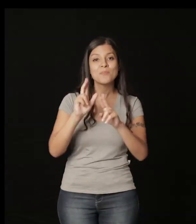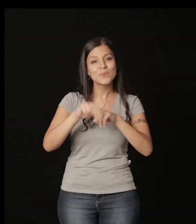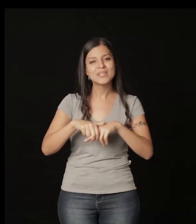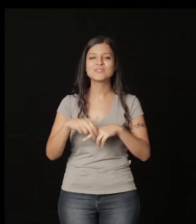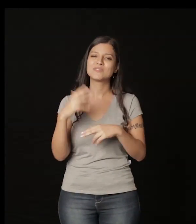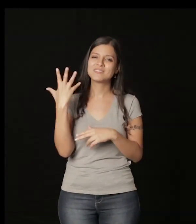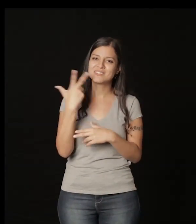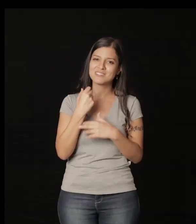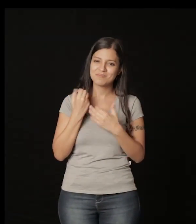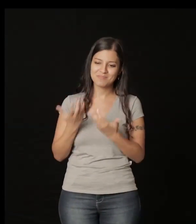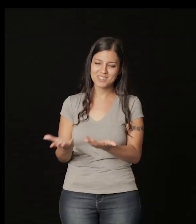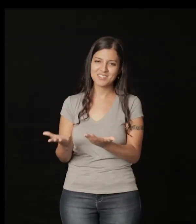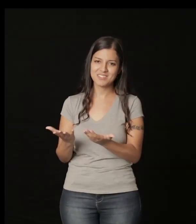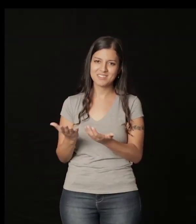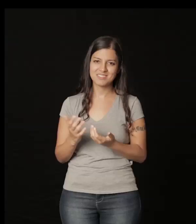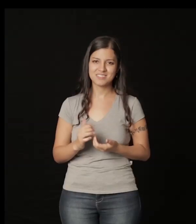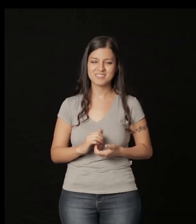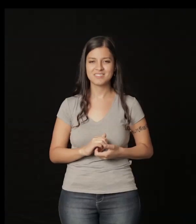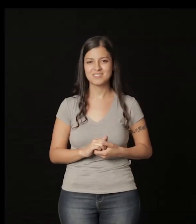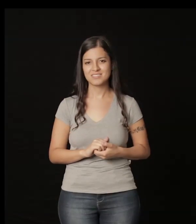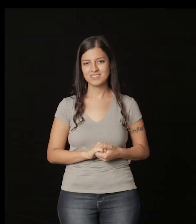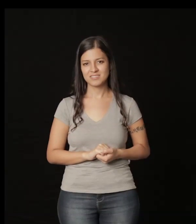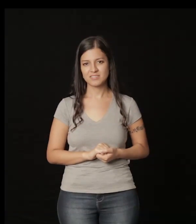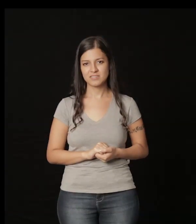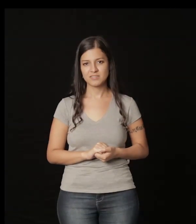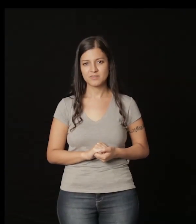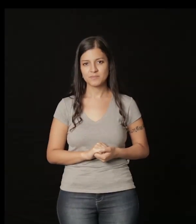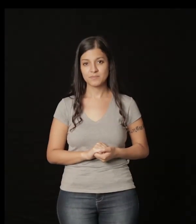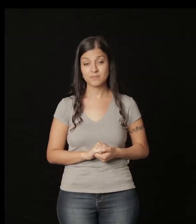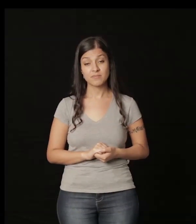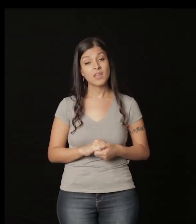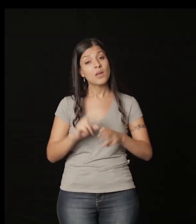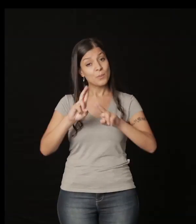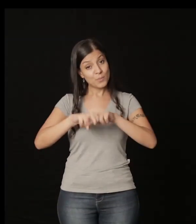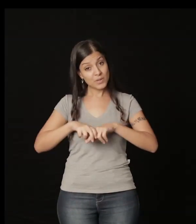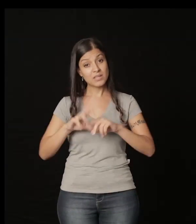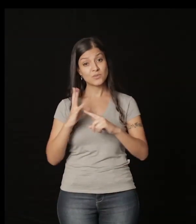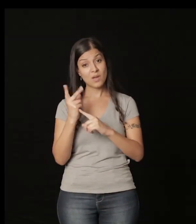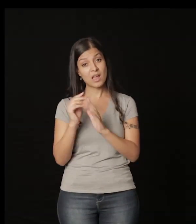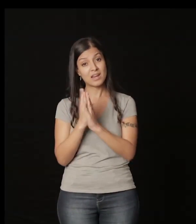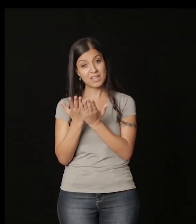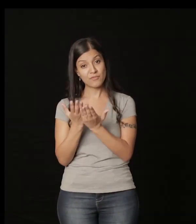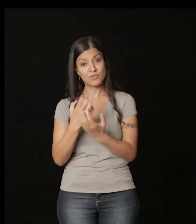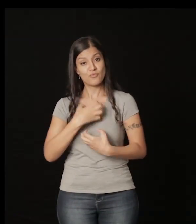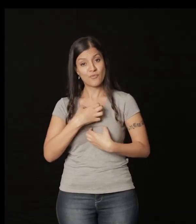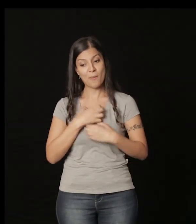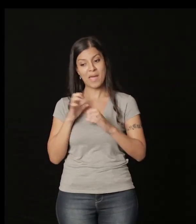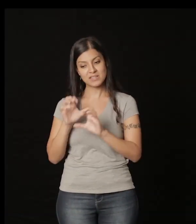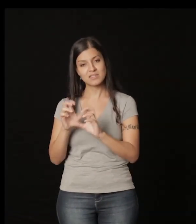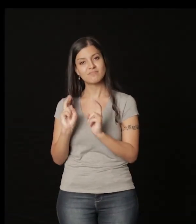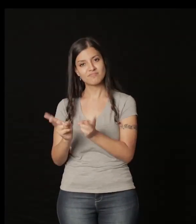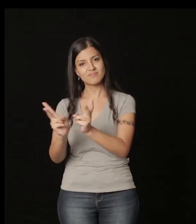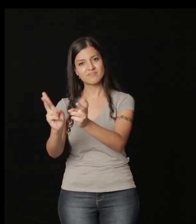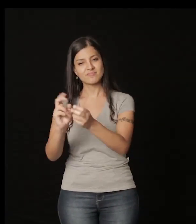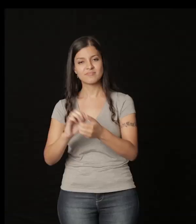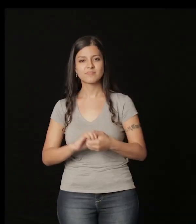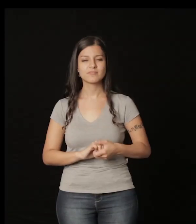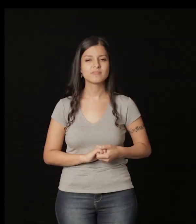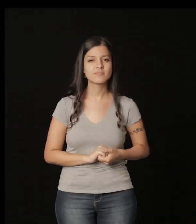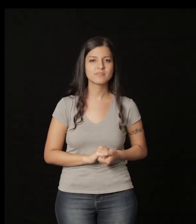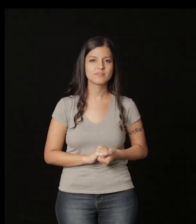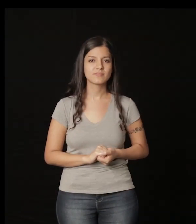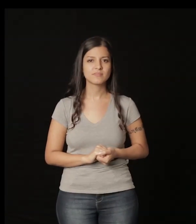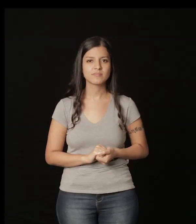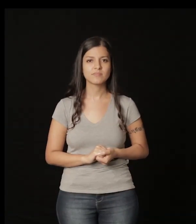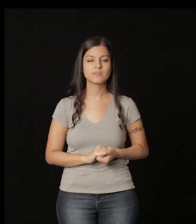so beautiful about it. And that's why I think it endures as a form, partly. Bom, indo aqui para